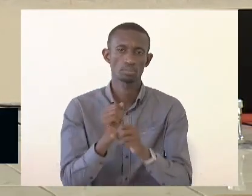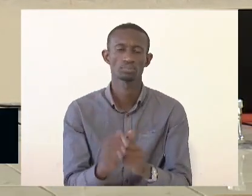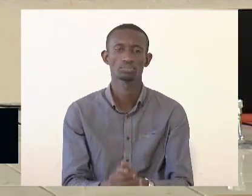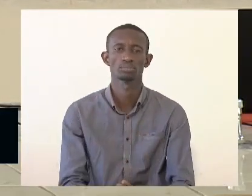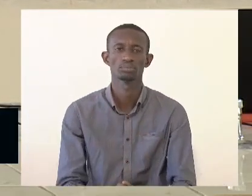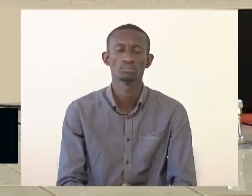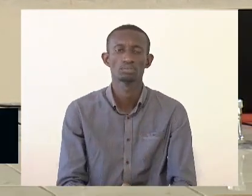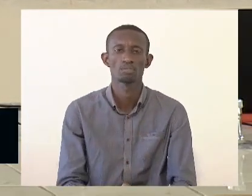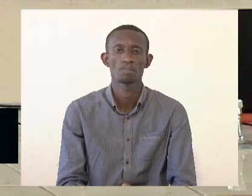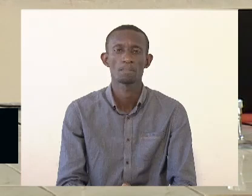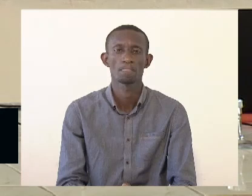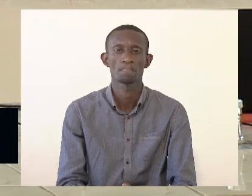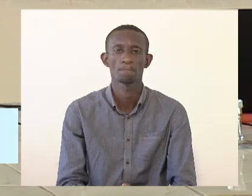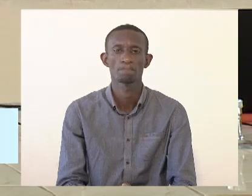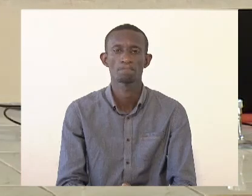we have